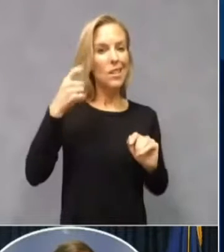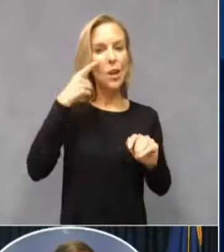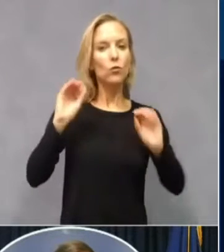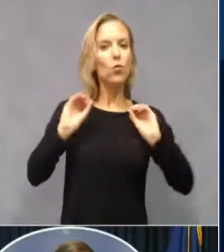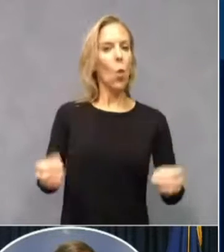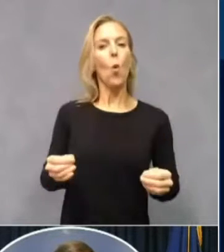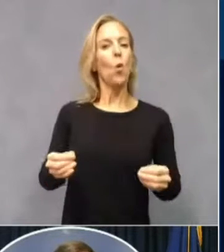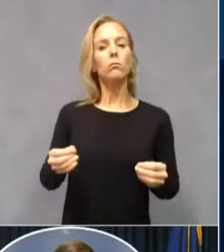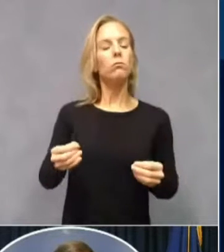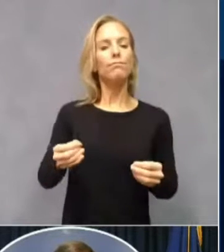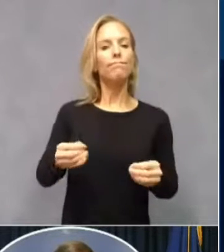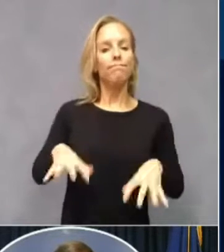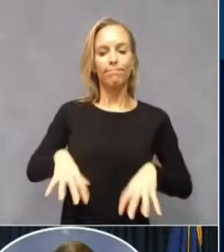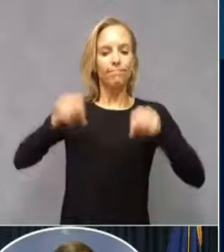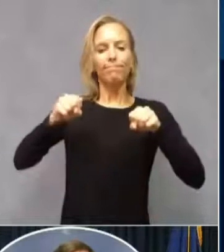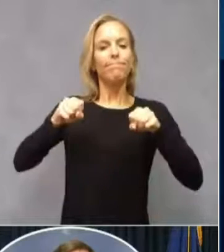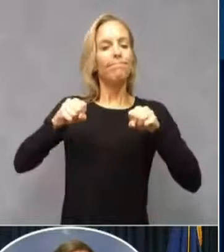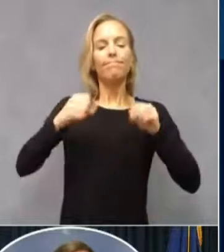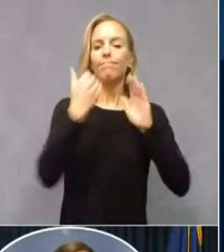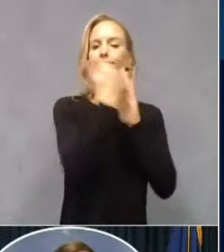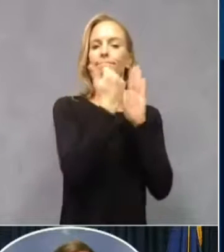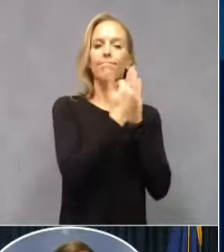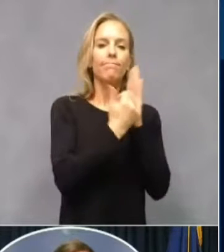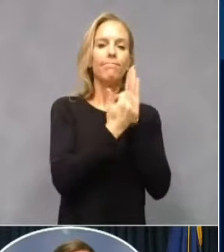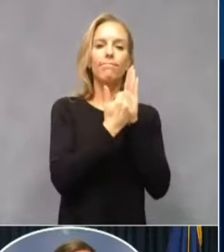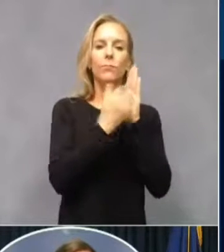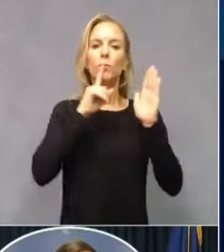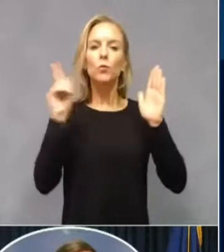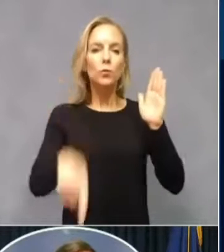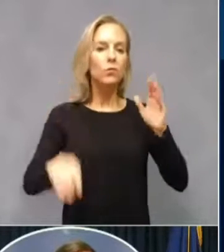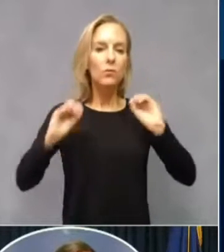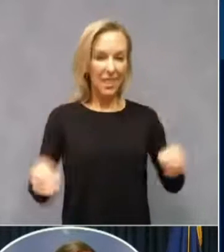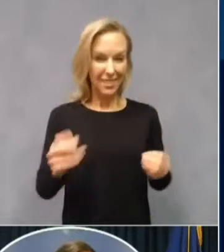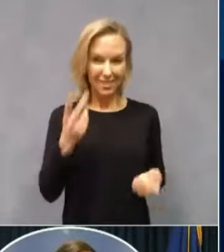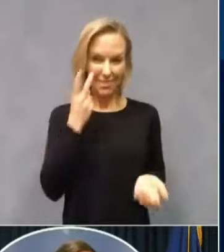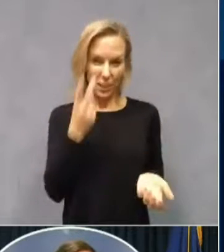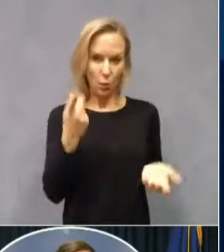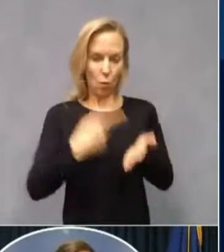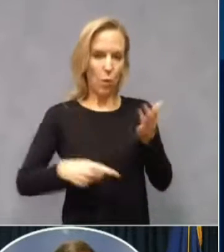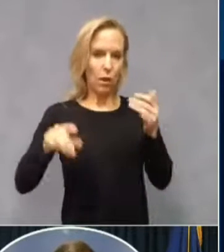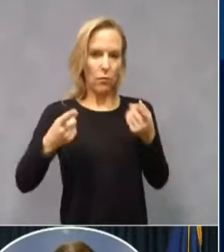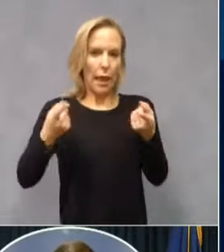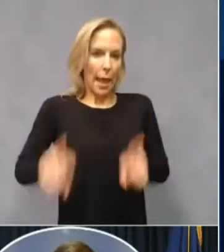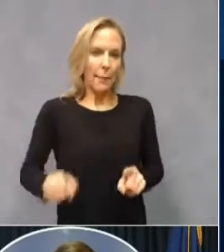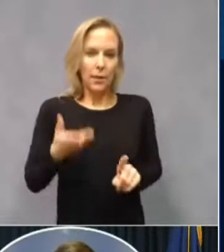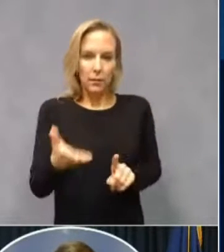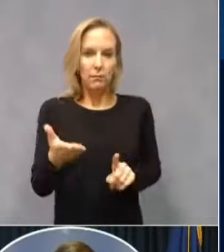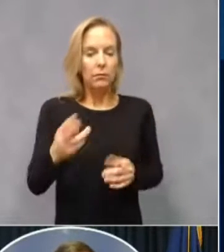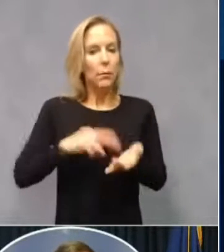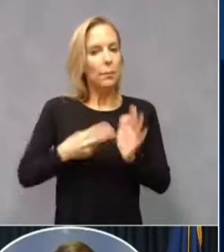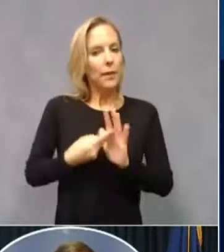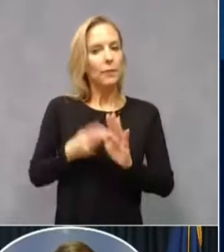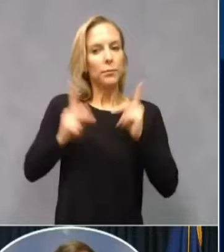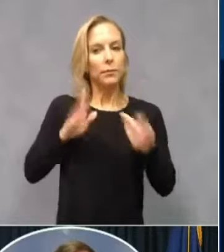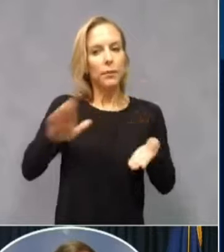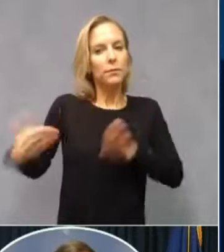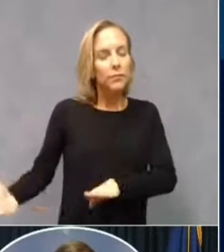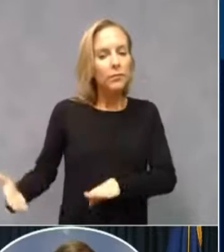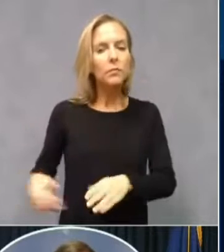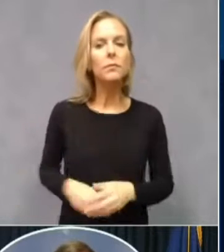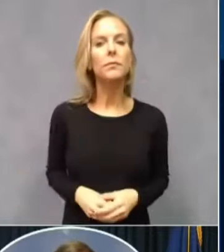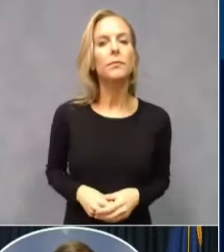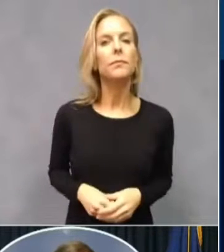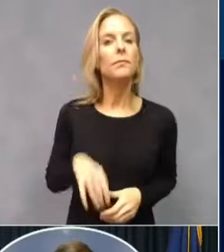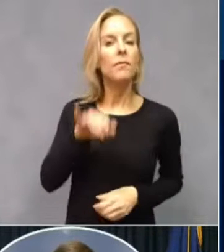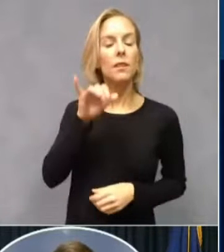all, and what it means in terms of loss of life. And remember, that